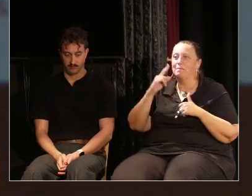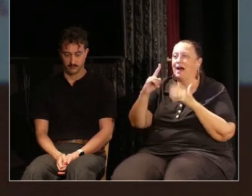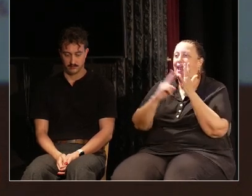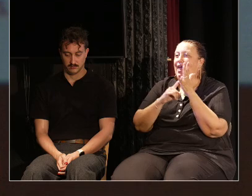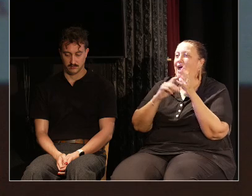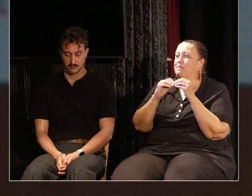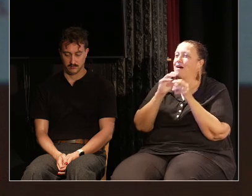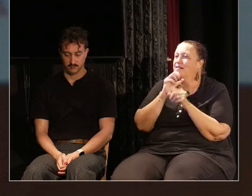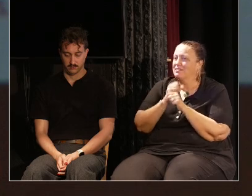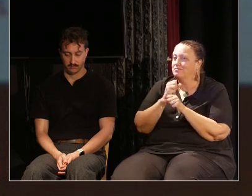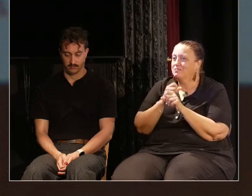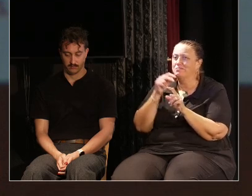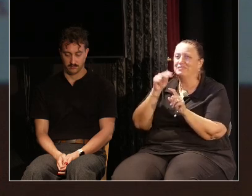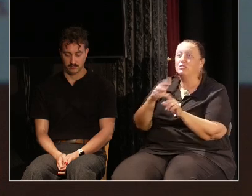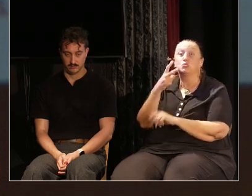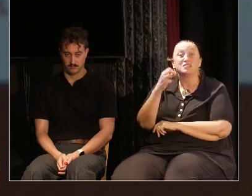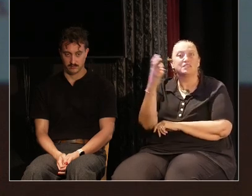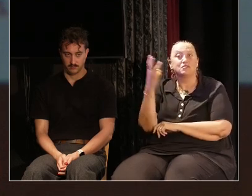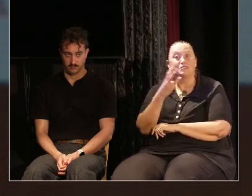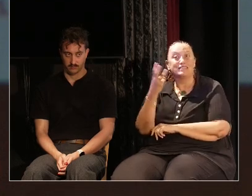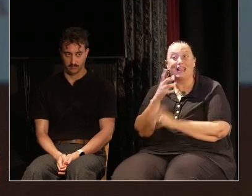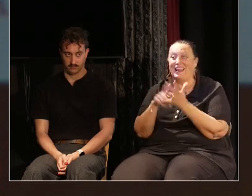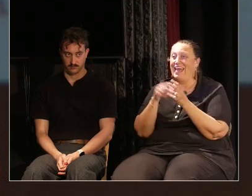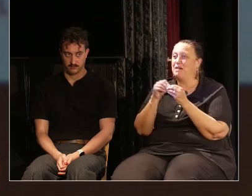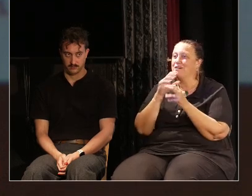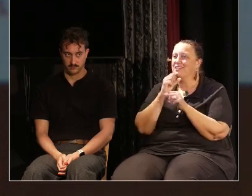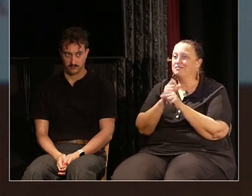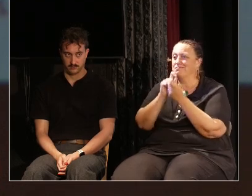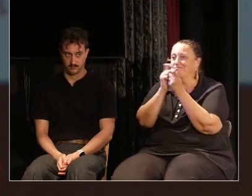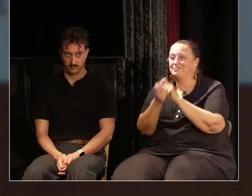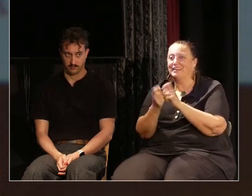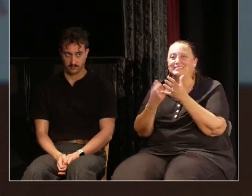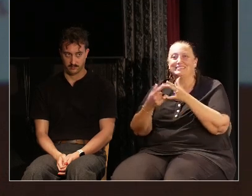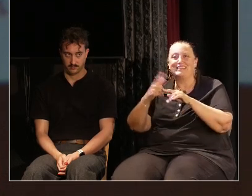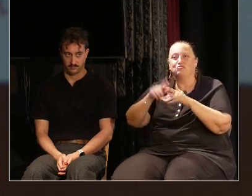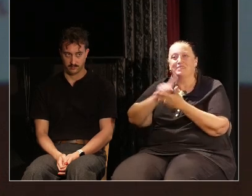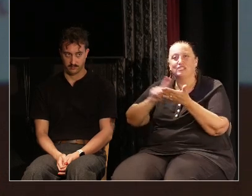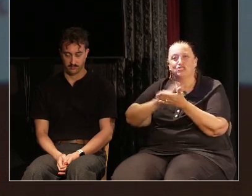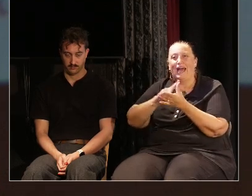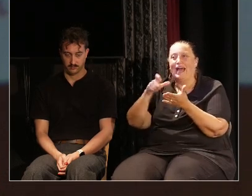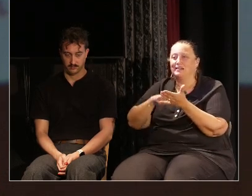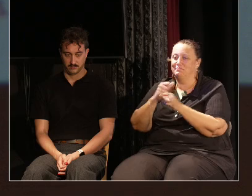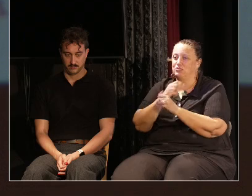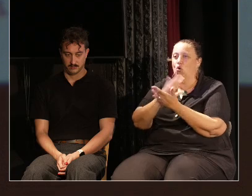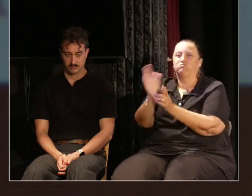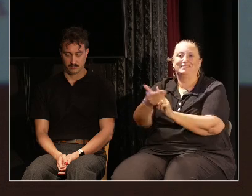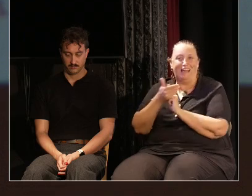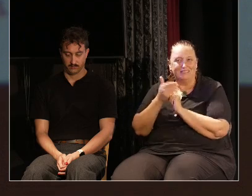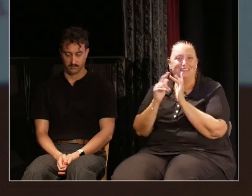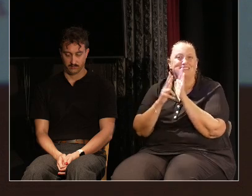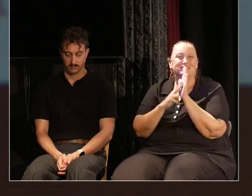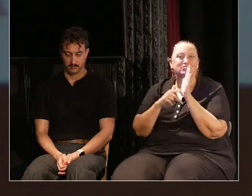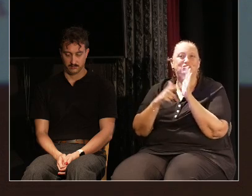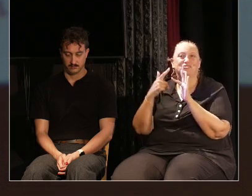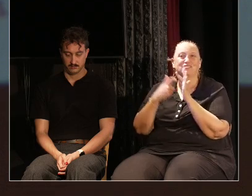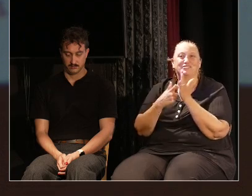Labor government that amended the Sex Discrimination Act to make sure that intersex was a protected characteristic. So we do want to make sure that people